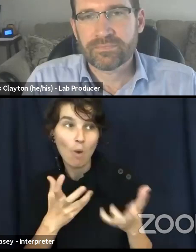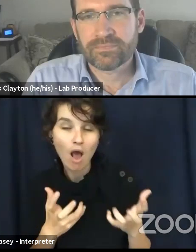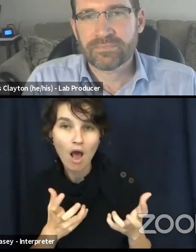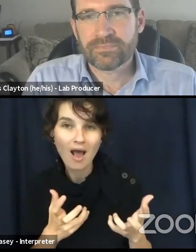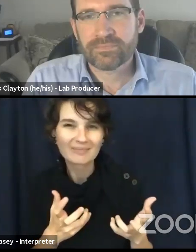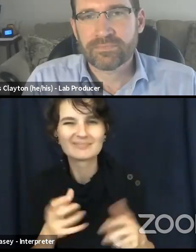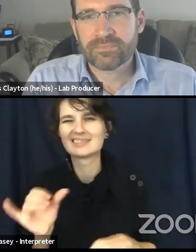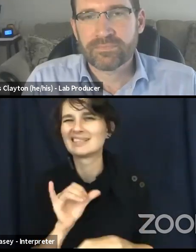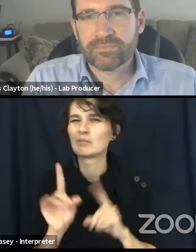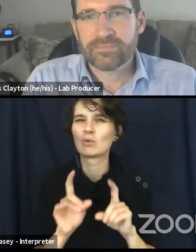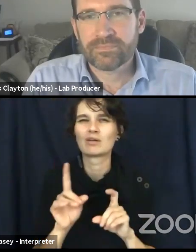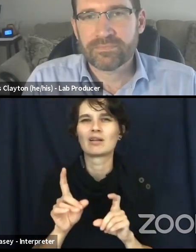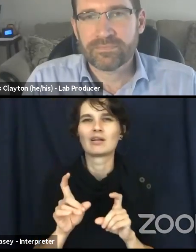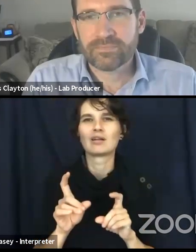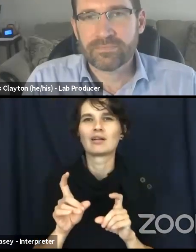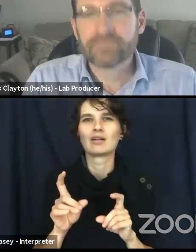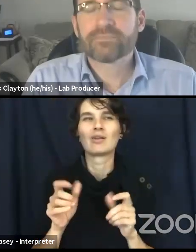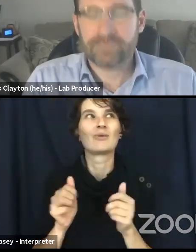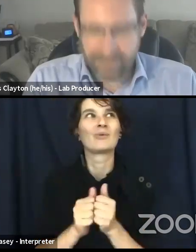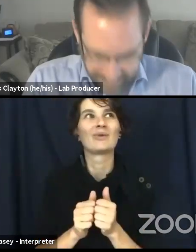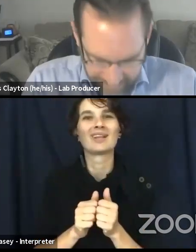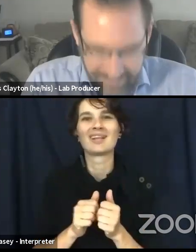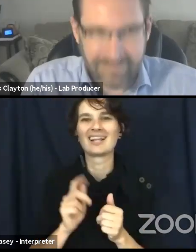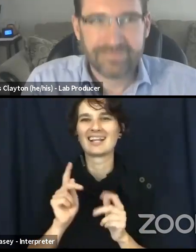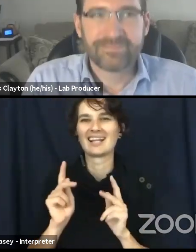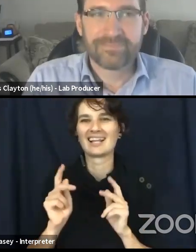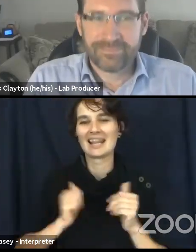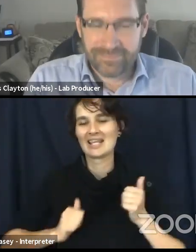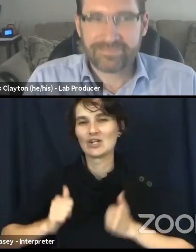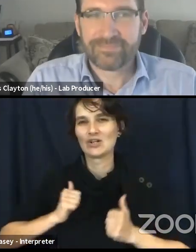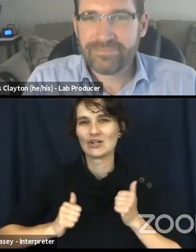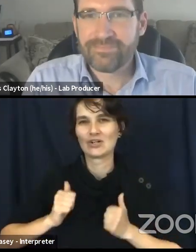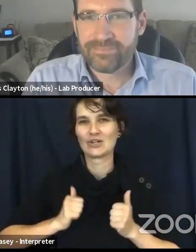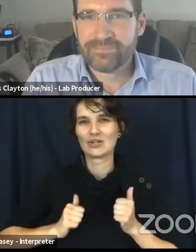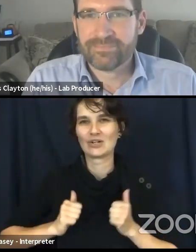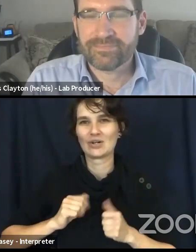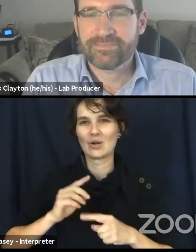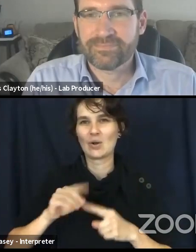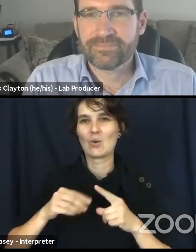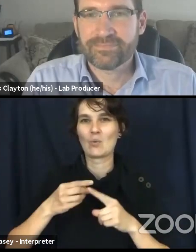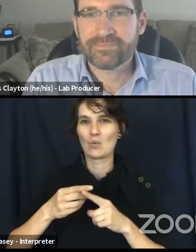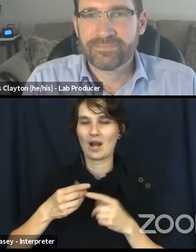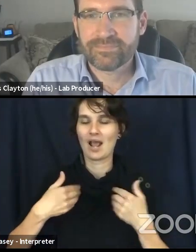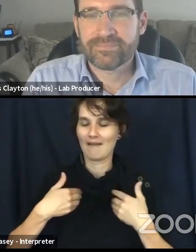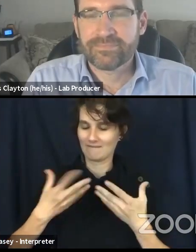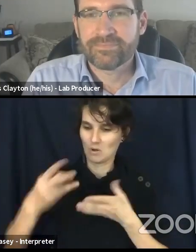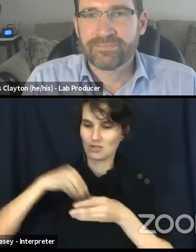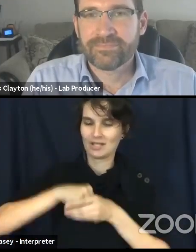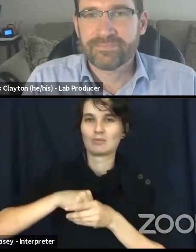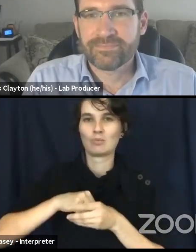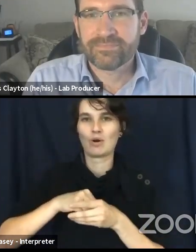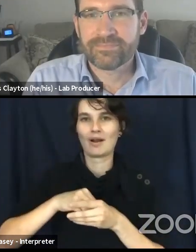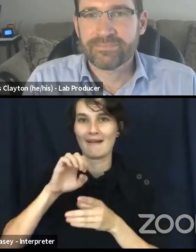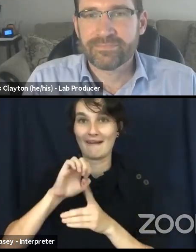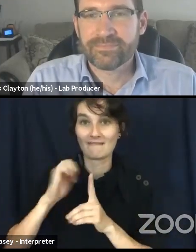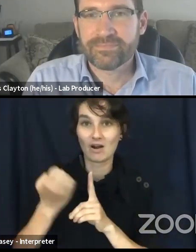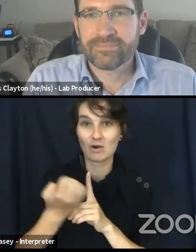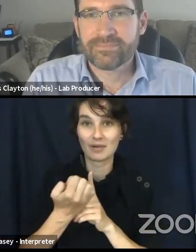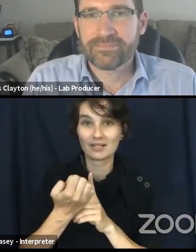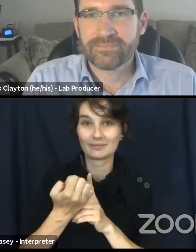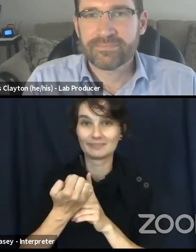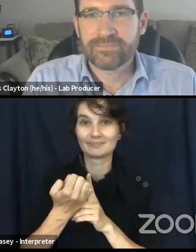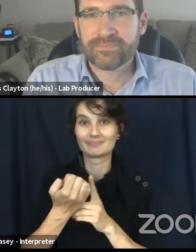ask in like immersive theater when I make, you know, participatory environments, the exact same questions actually. And it's like, are we trying to